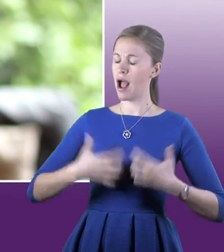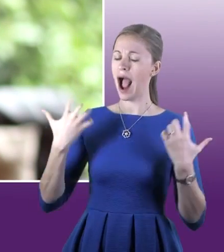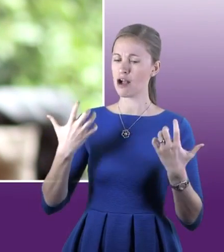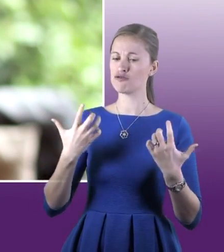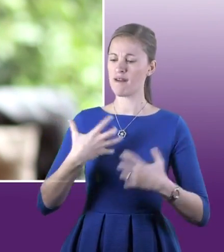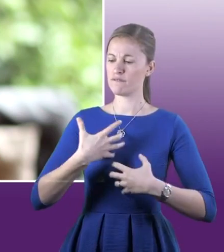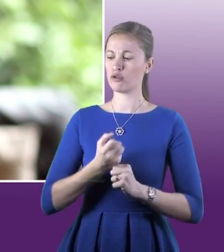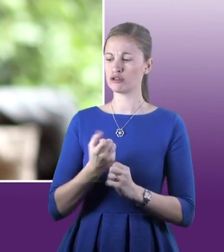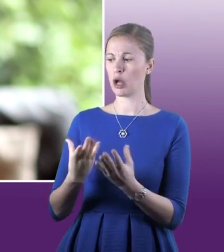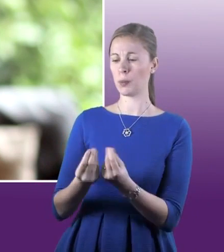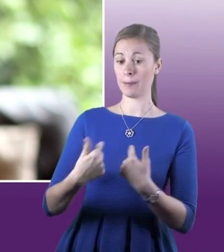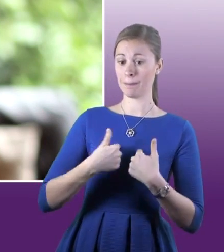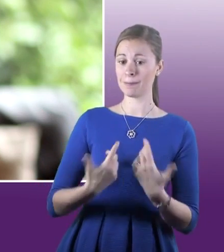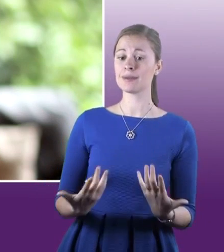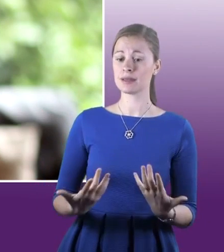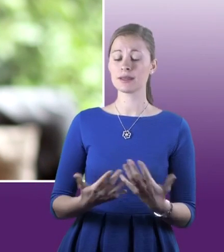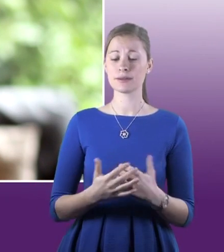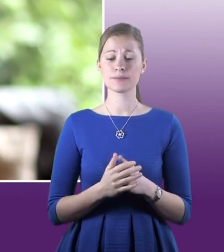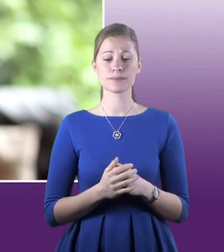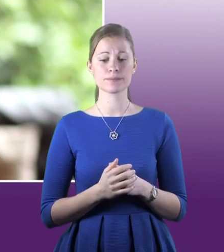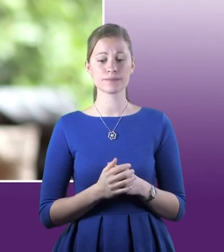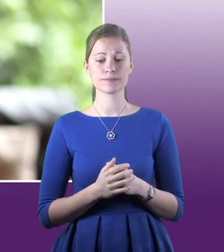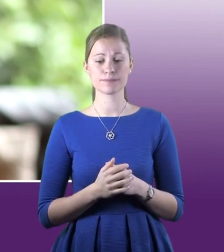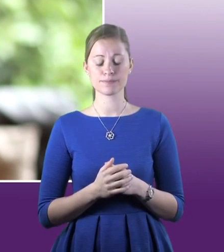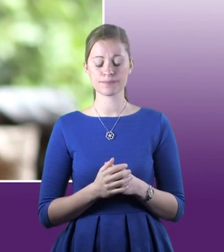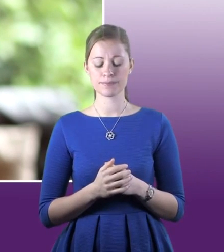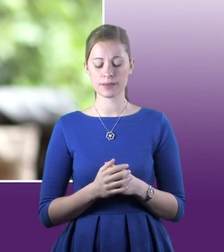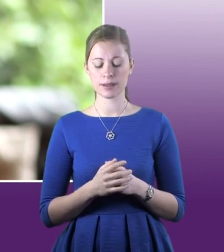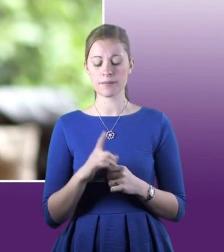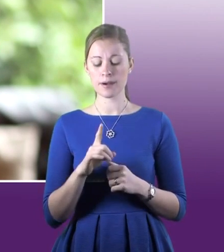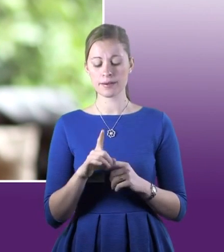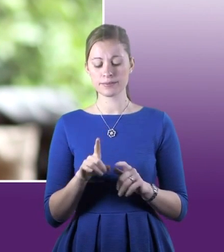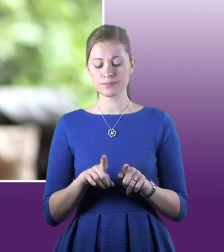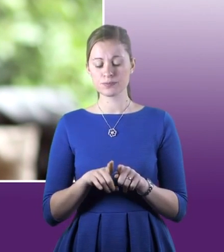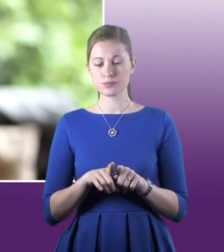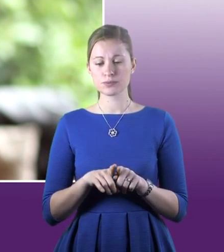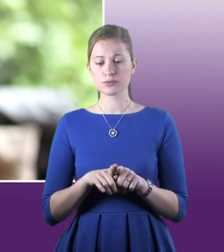me. And this is an odd thing to say,